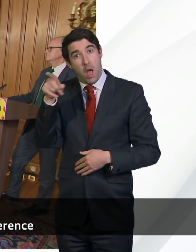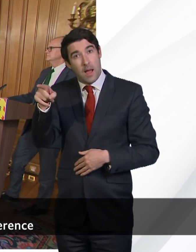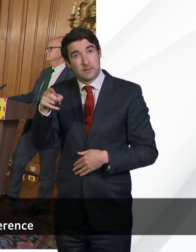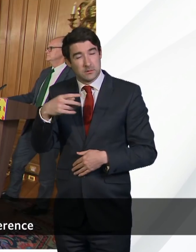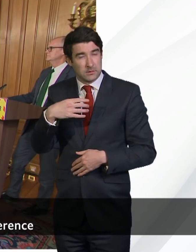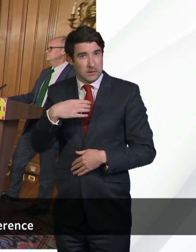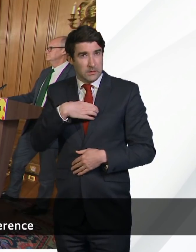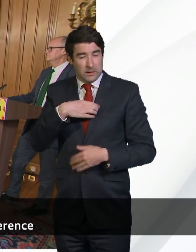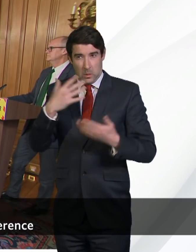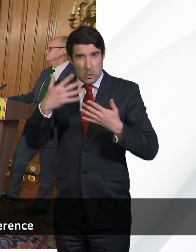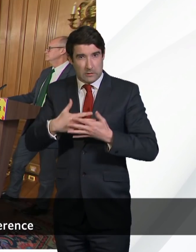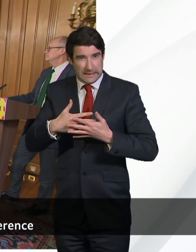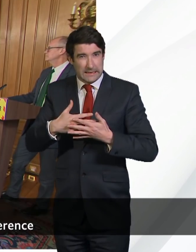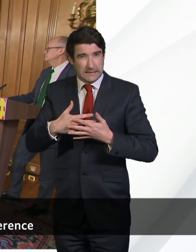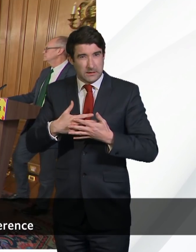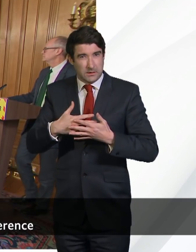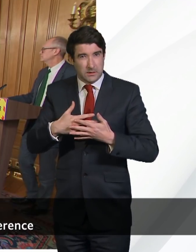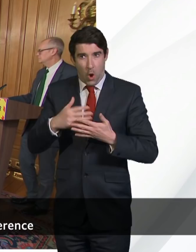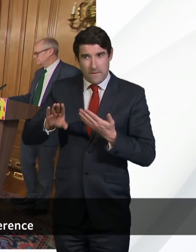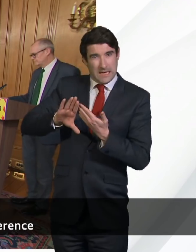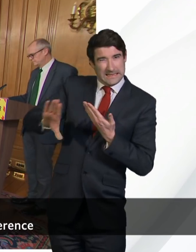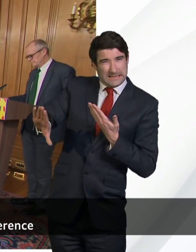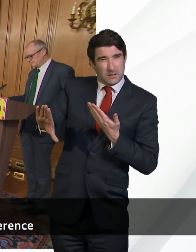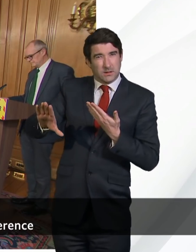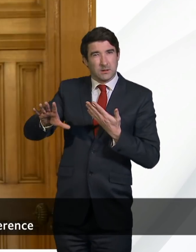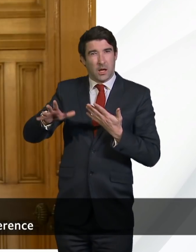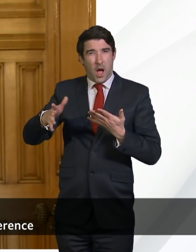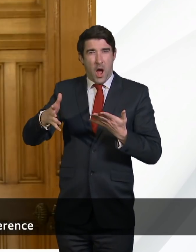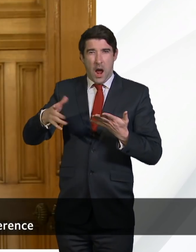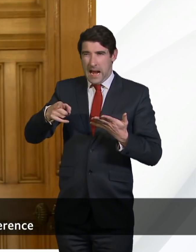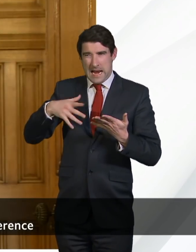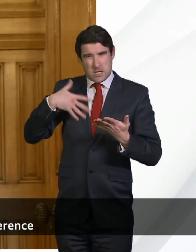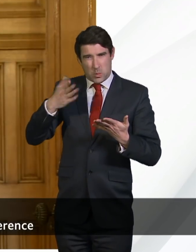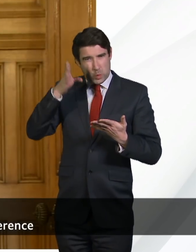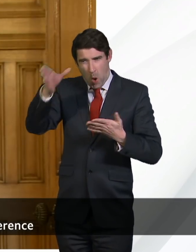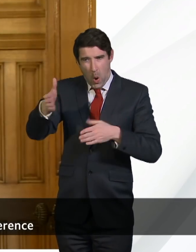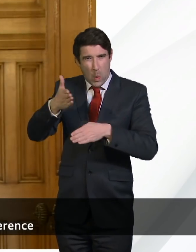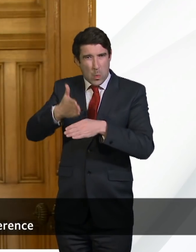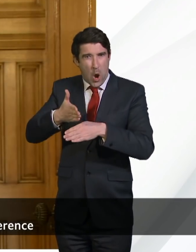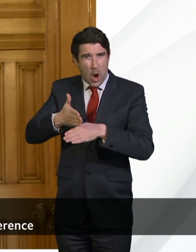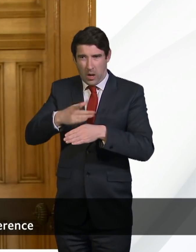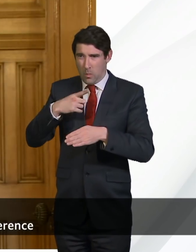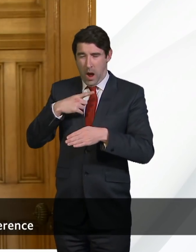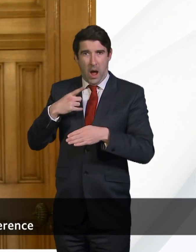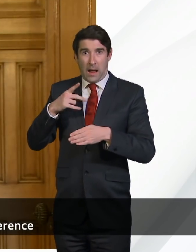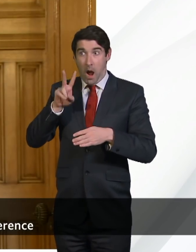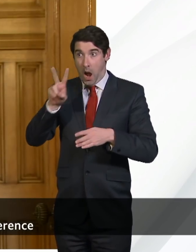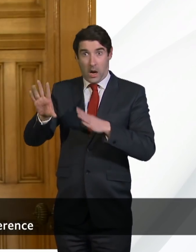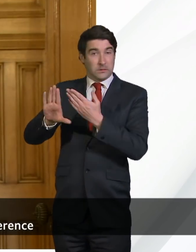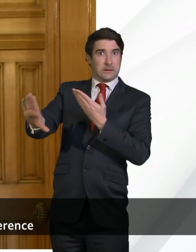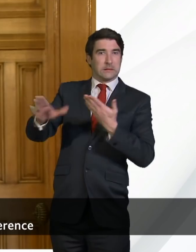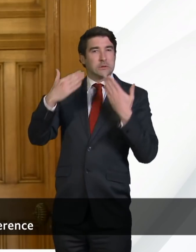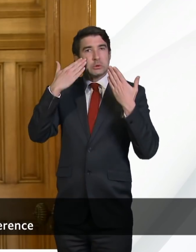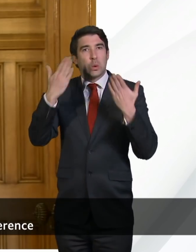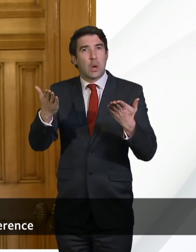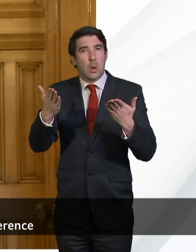socially responsible to you? I don't know all the details of the case, but he sounds like a very vulnerable individual. We've provided the support to employers. We know